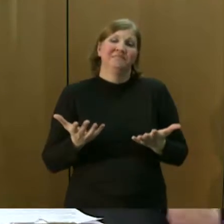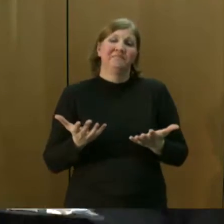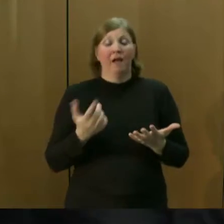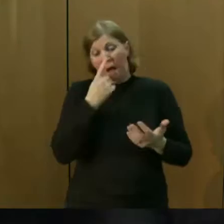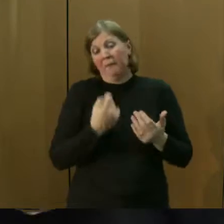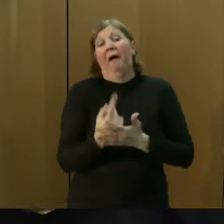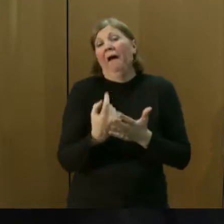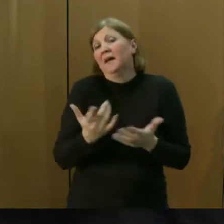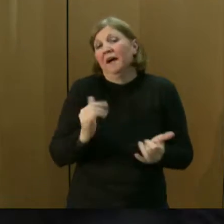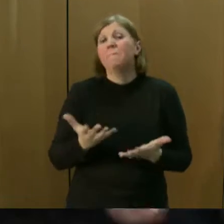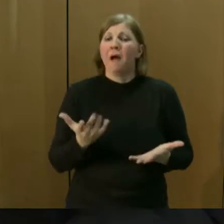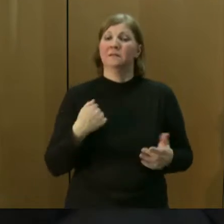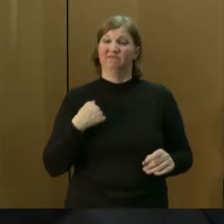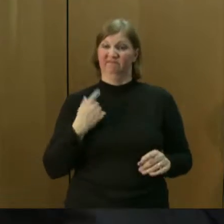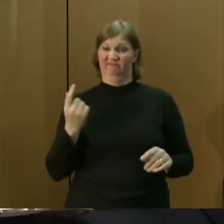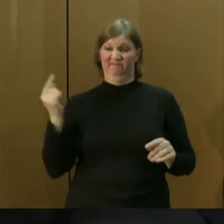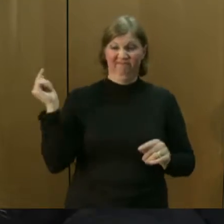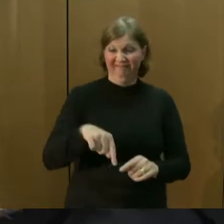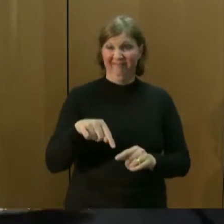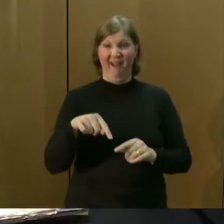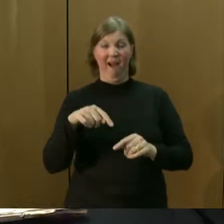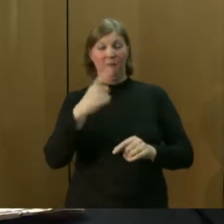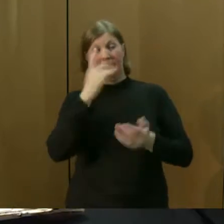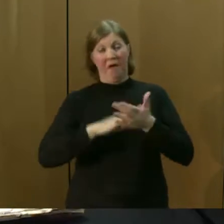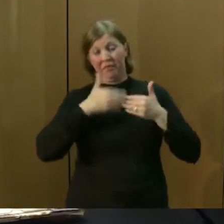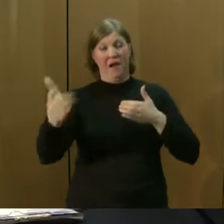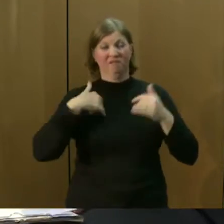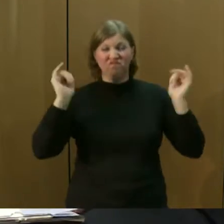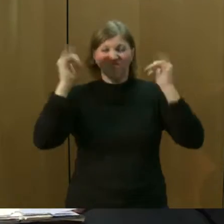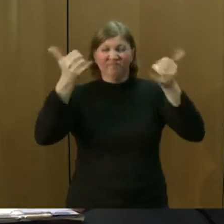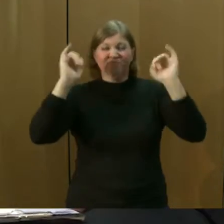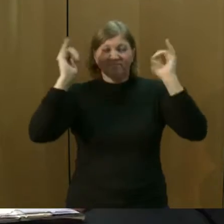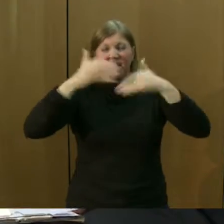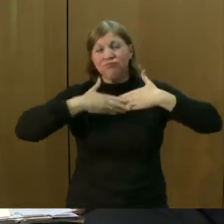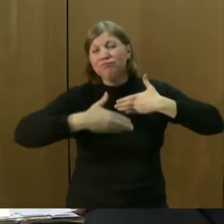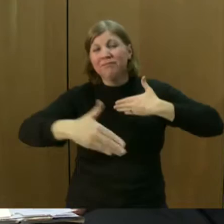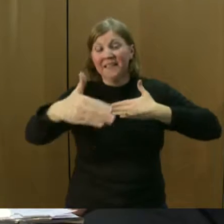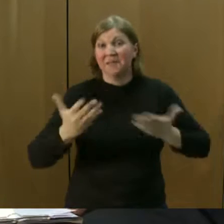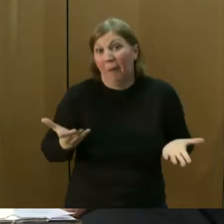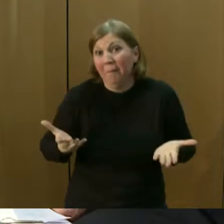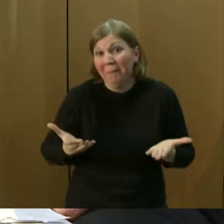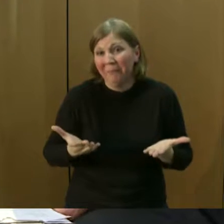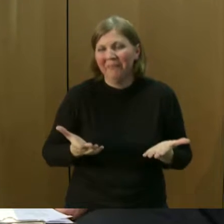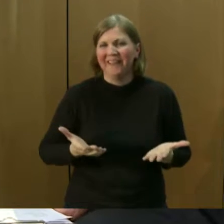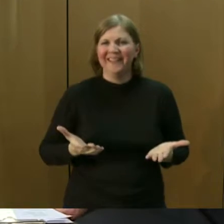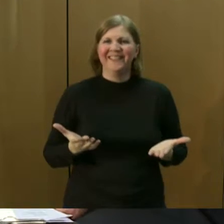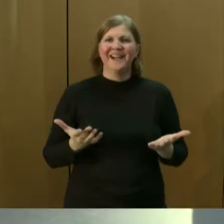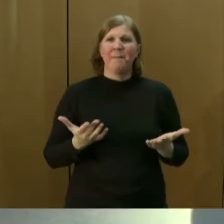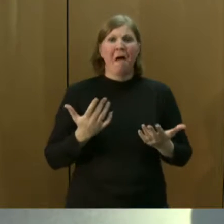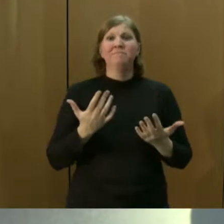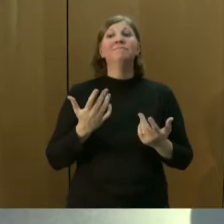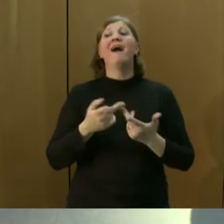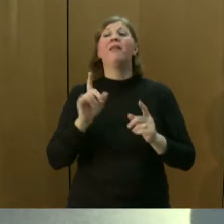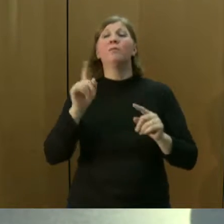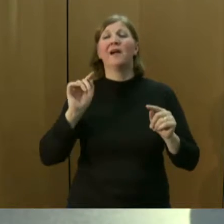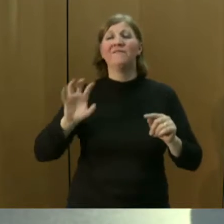And for others, it's where else can you do a month-long run of your show and be engaging with audiences for that period of time?